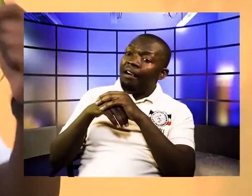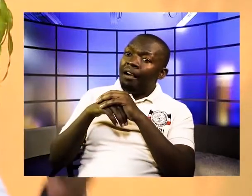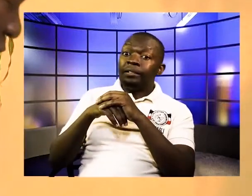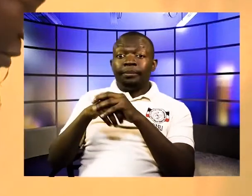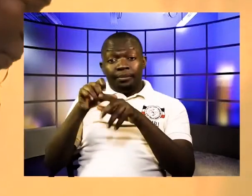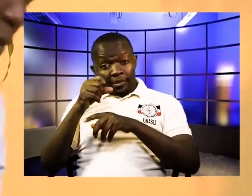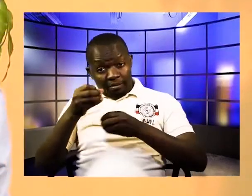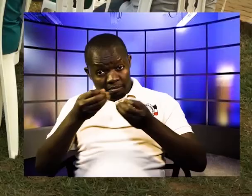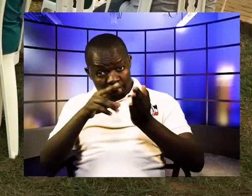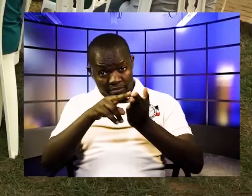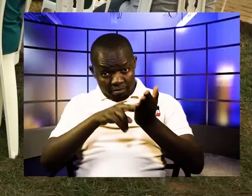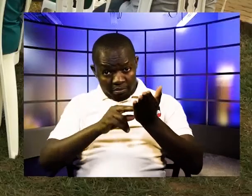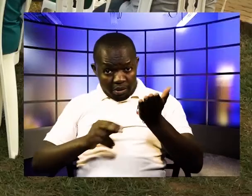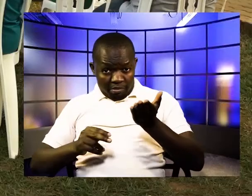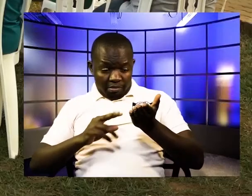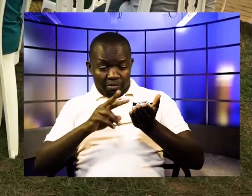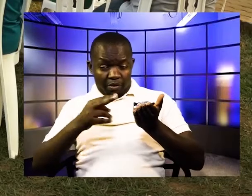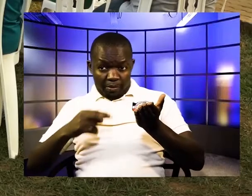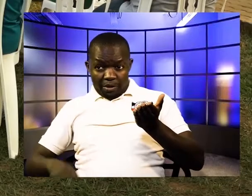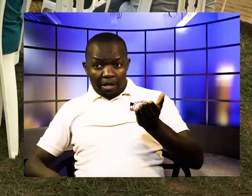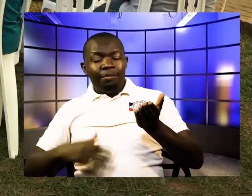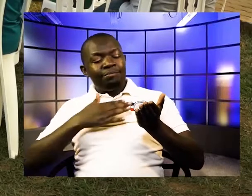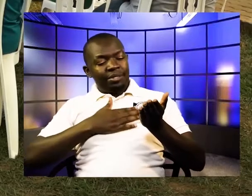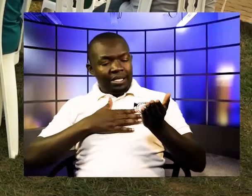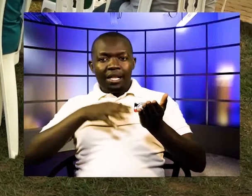And if they give you a report, learn from it.